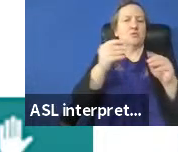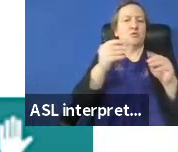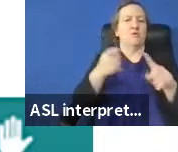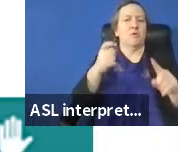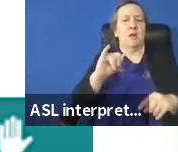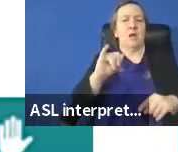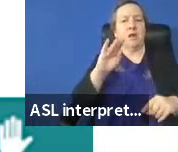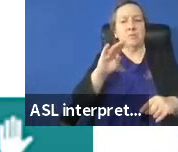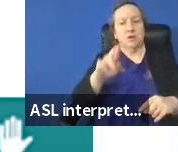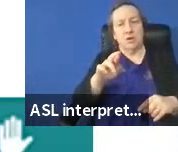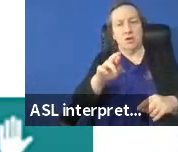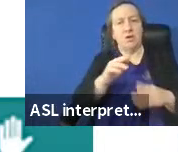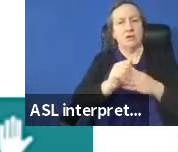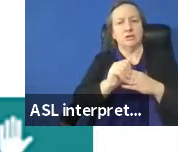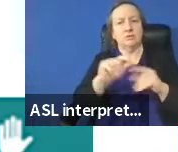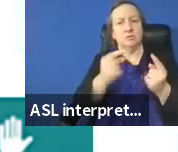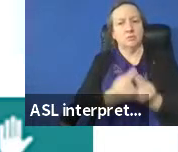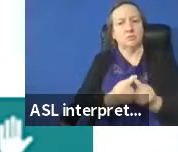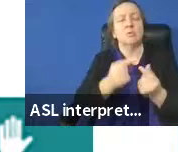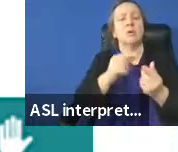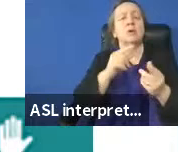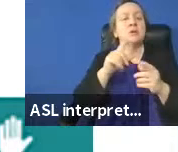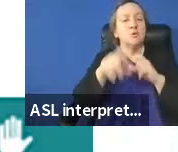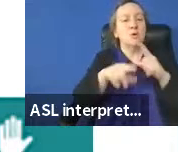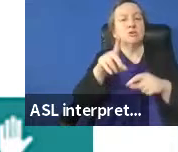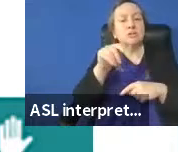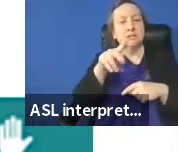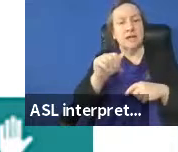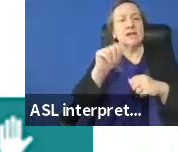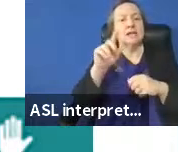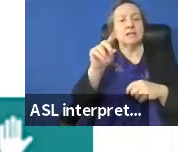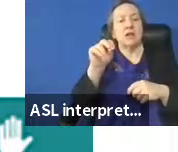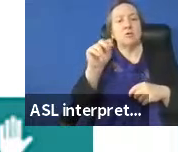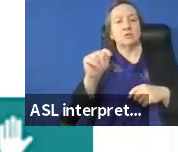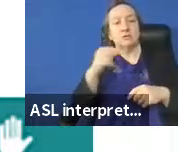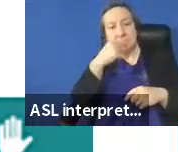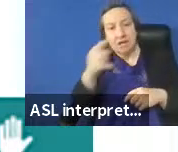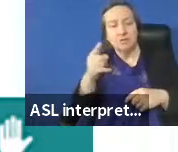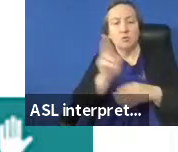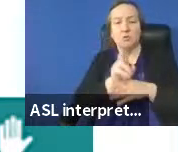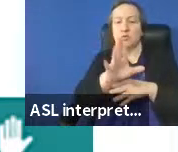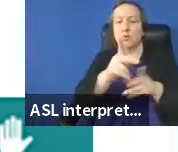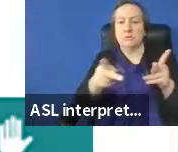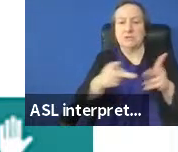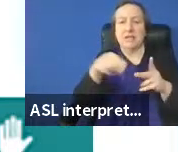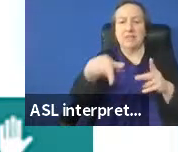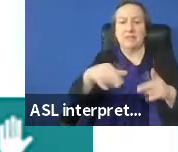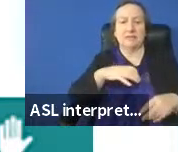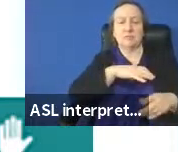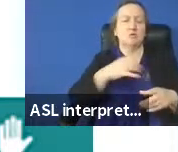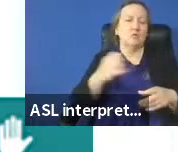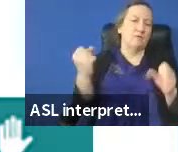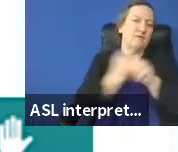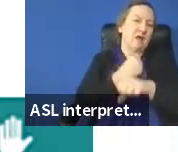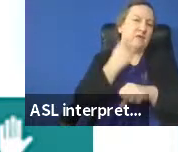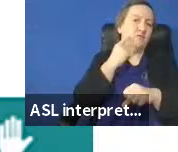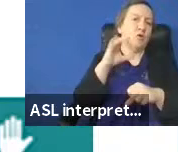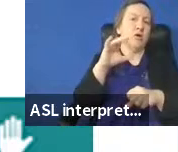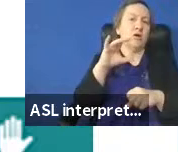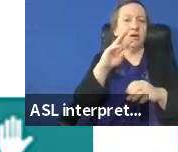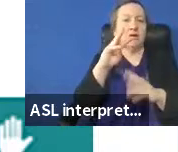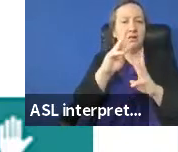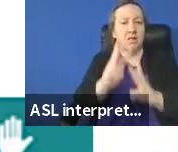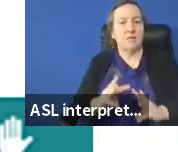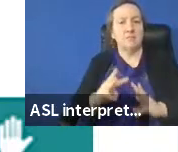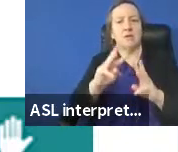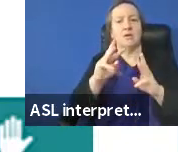group. Question the data the DOTs are telling you, and use your position on this committee to fight for climate equity, because you are our only